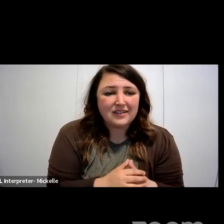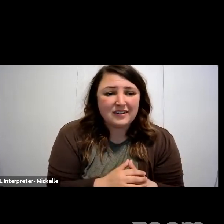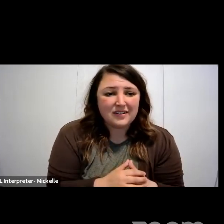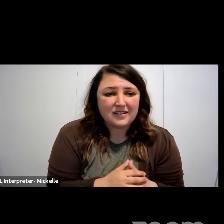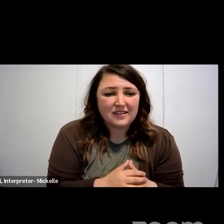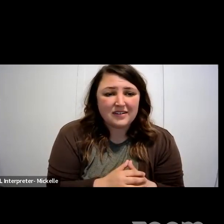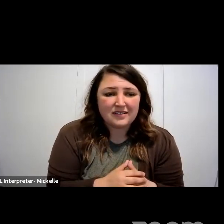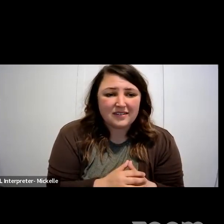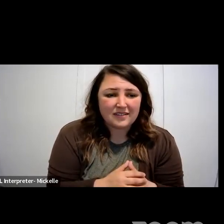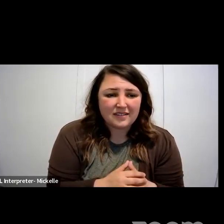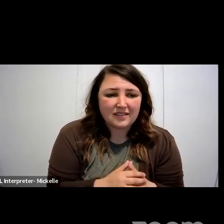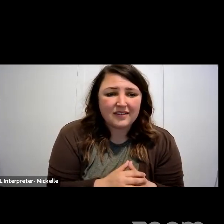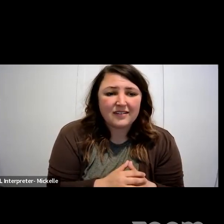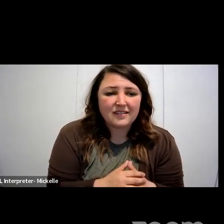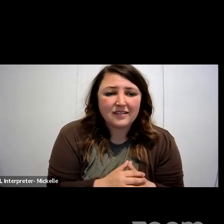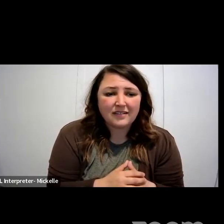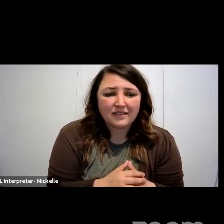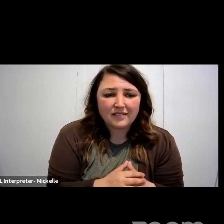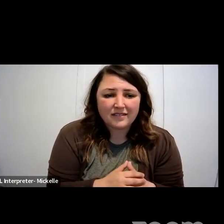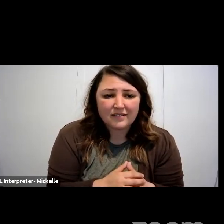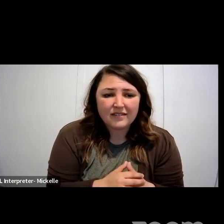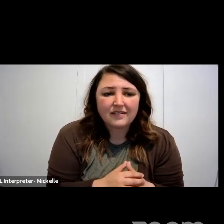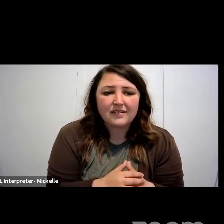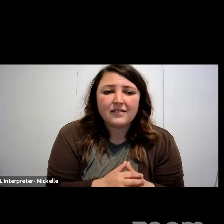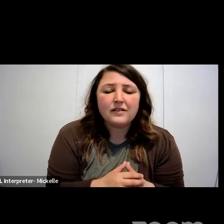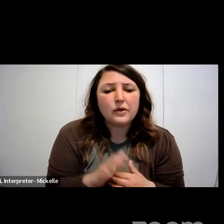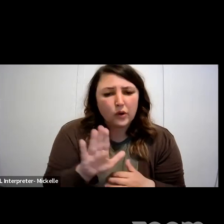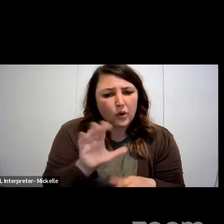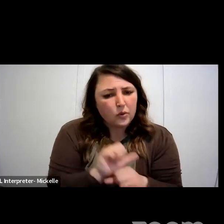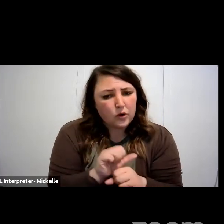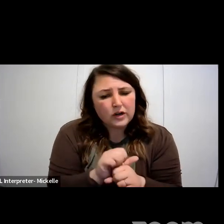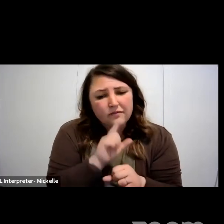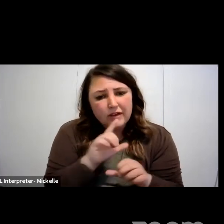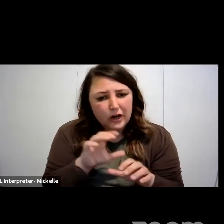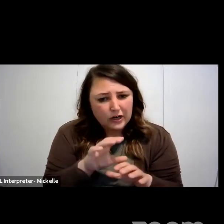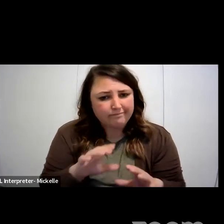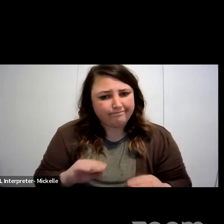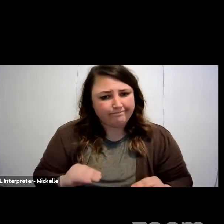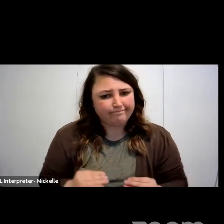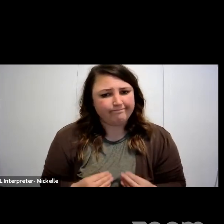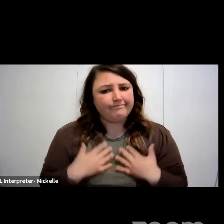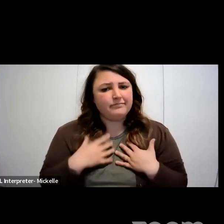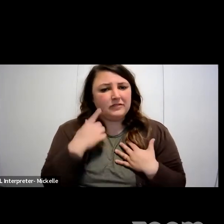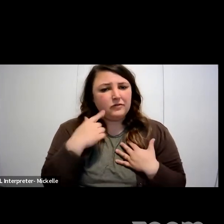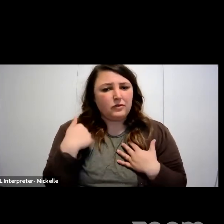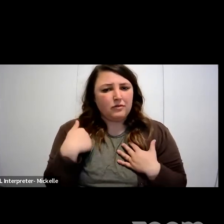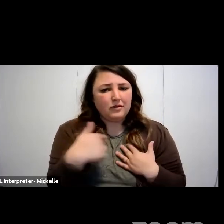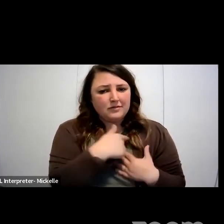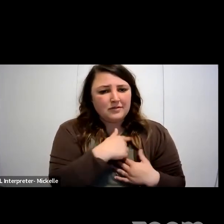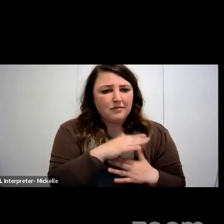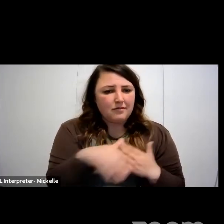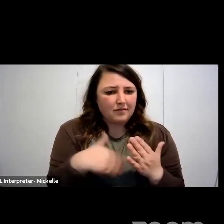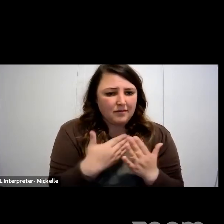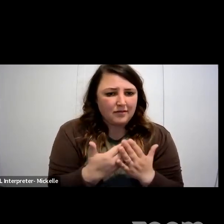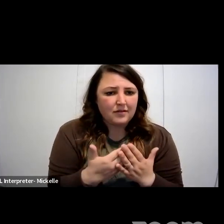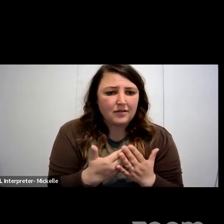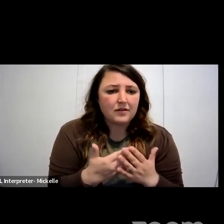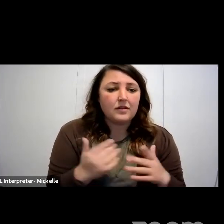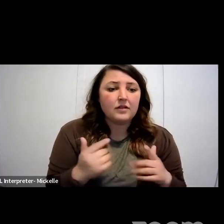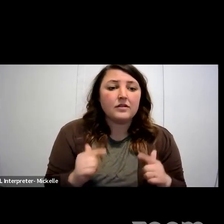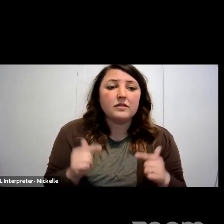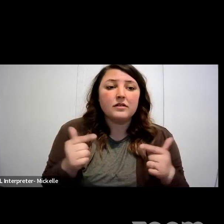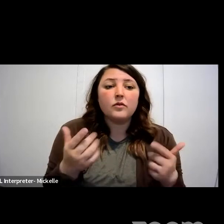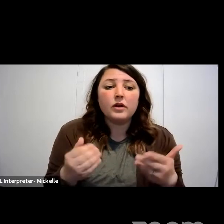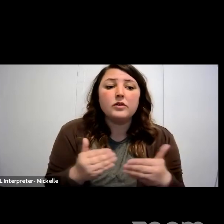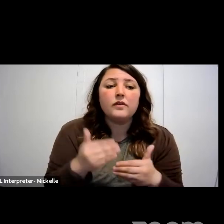you face, your work and courage are inspiring us all. And I would next like to